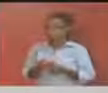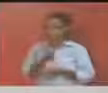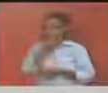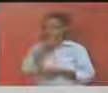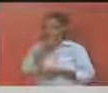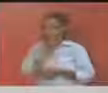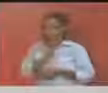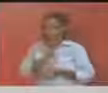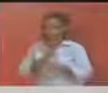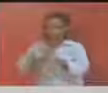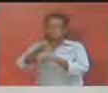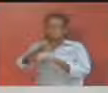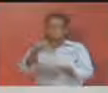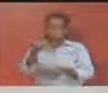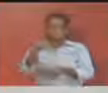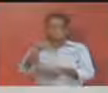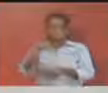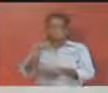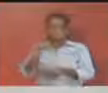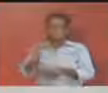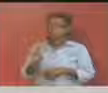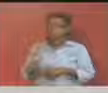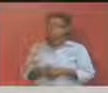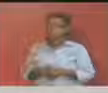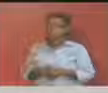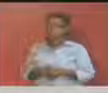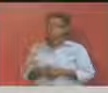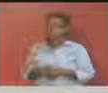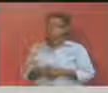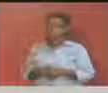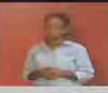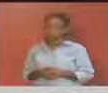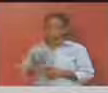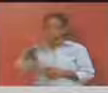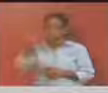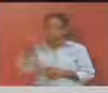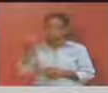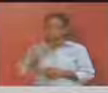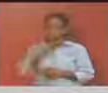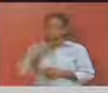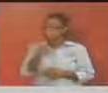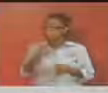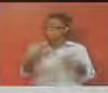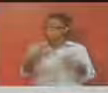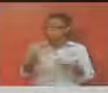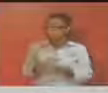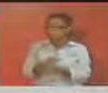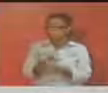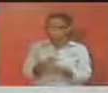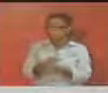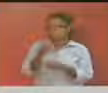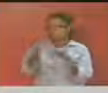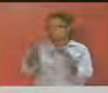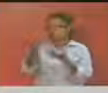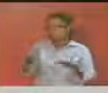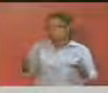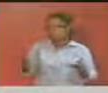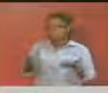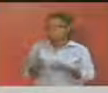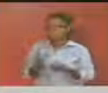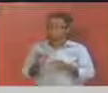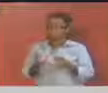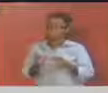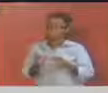present, because we don't have data as yet on persons under 18 and